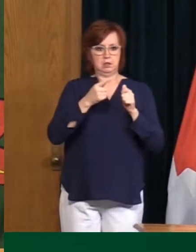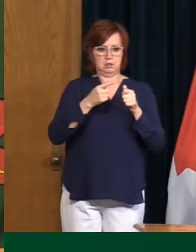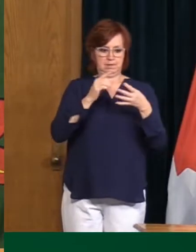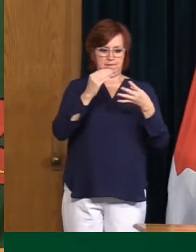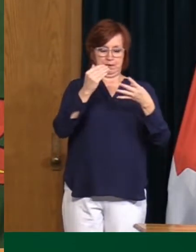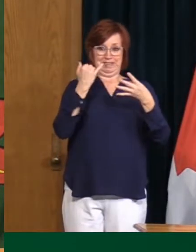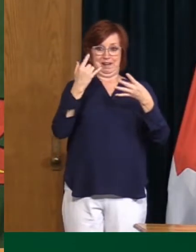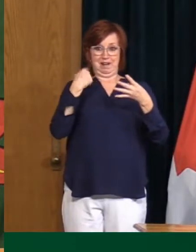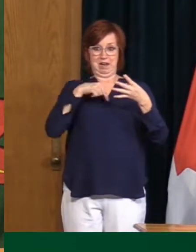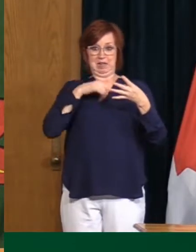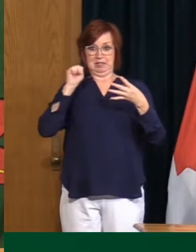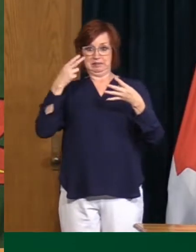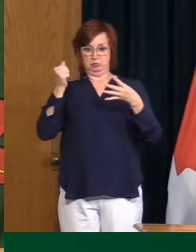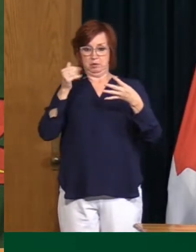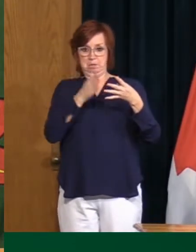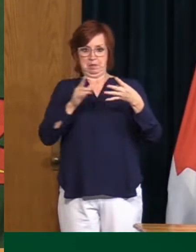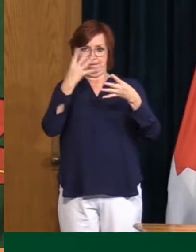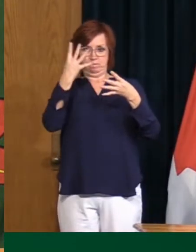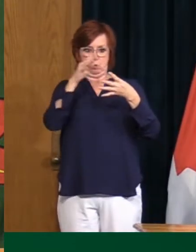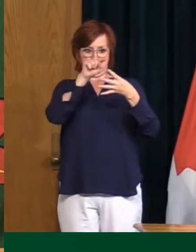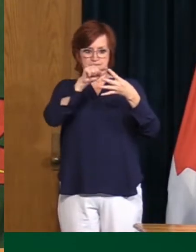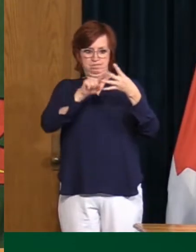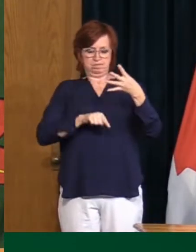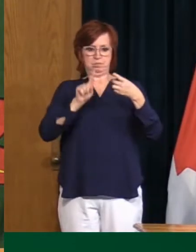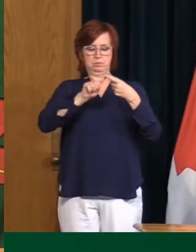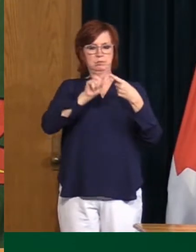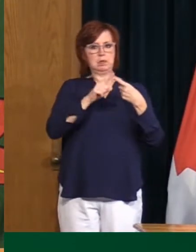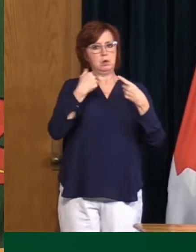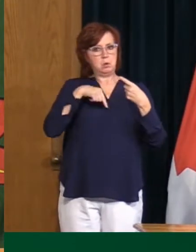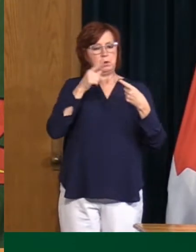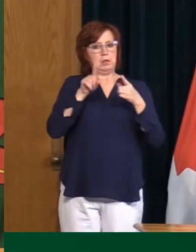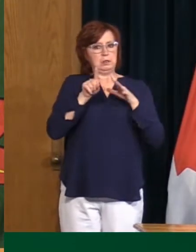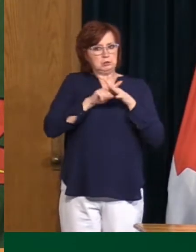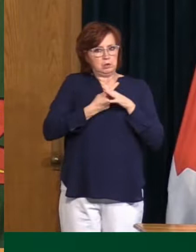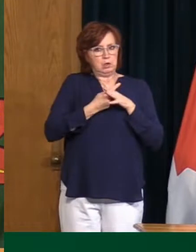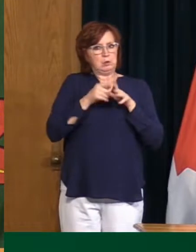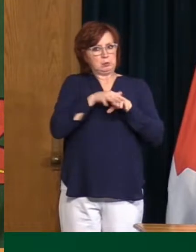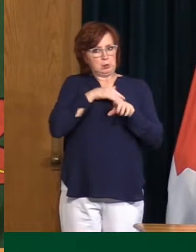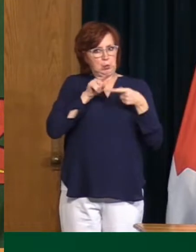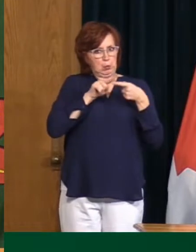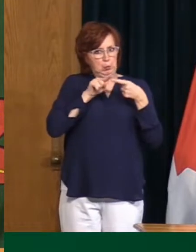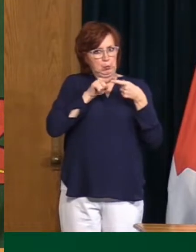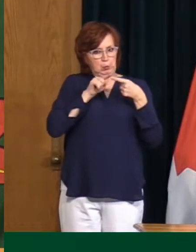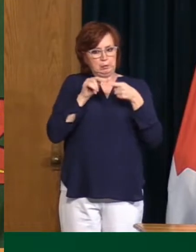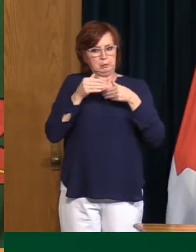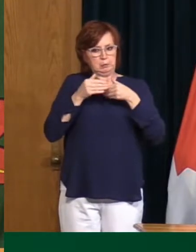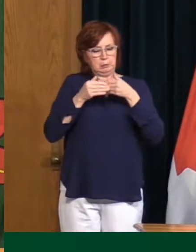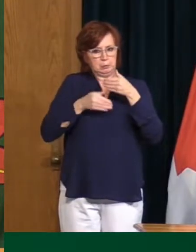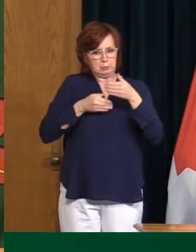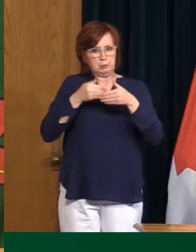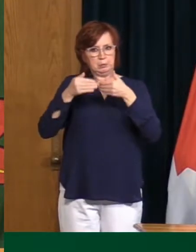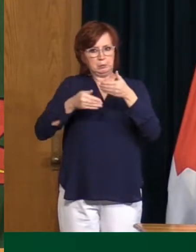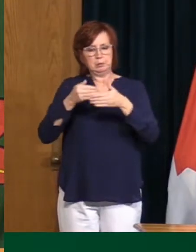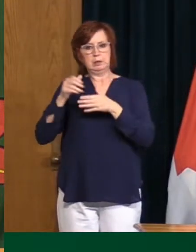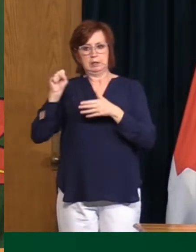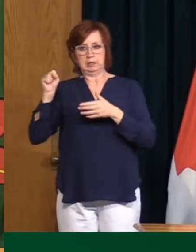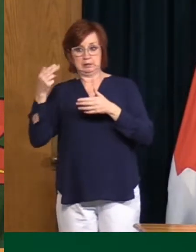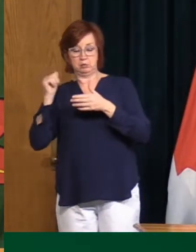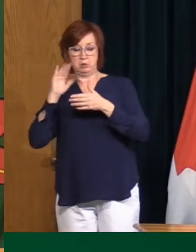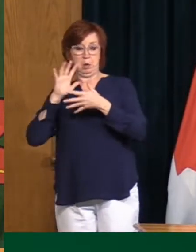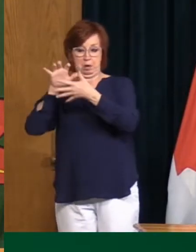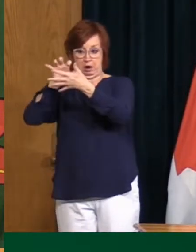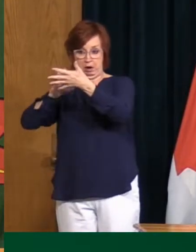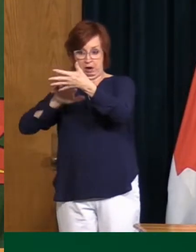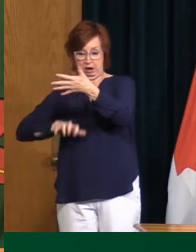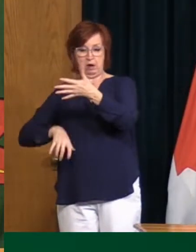will post all services reopening to the SHA website as they become available. Our main focus, however, will be to communicate directly